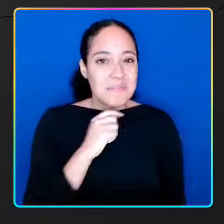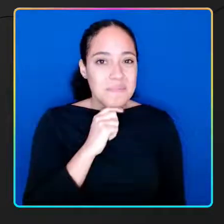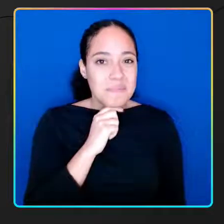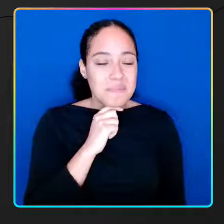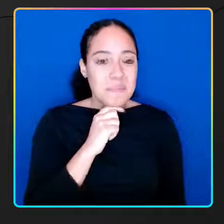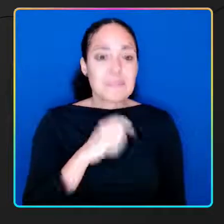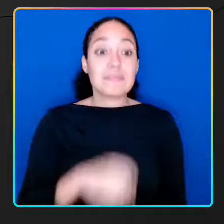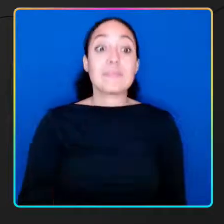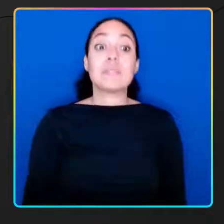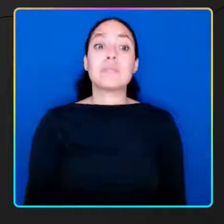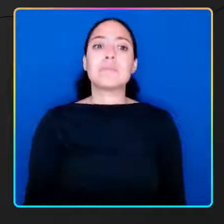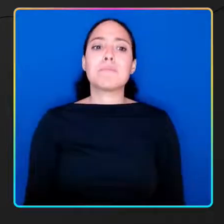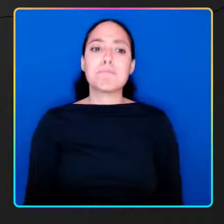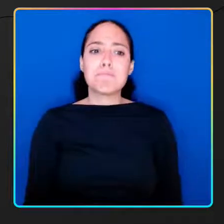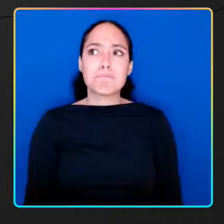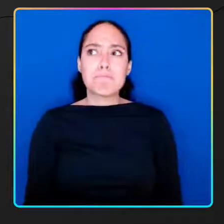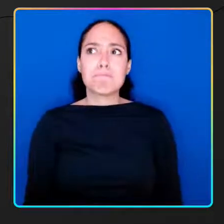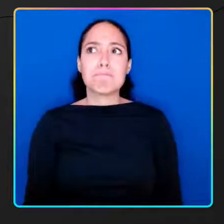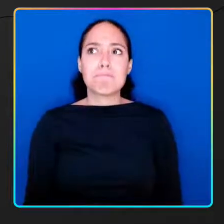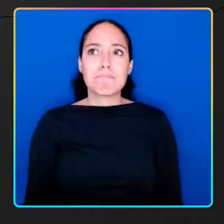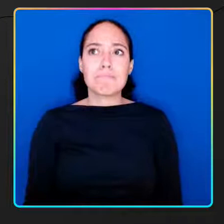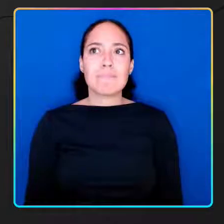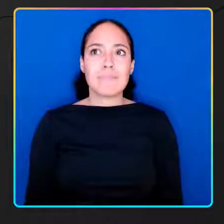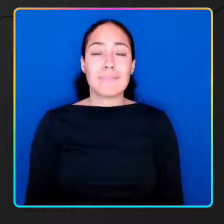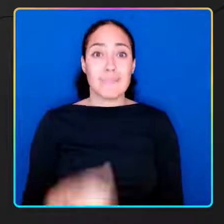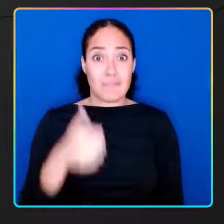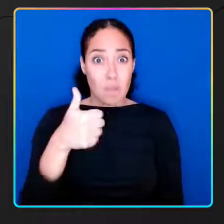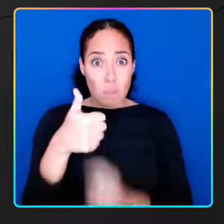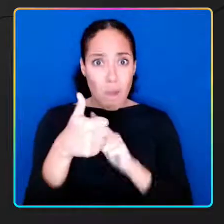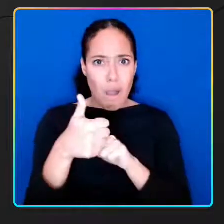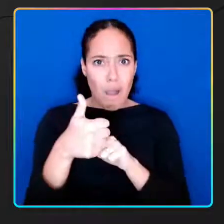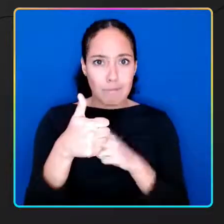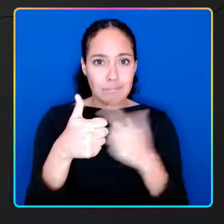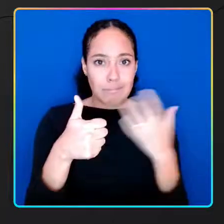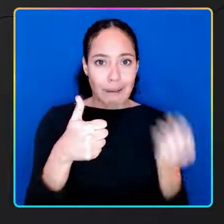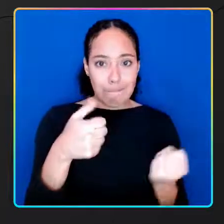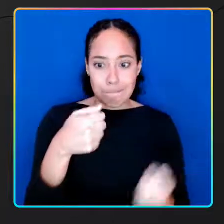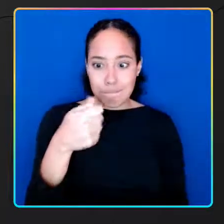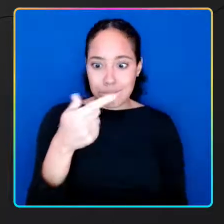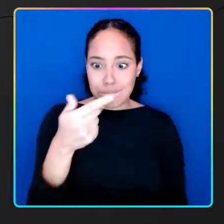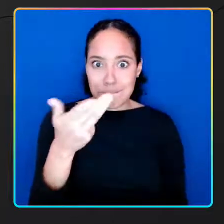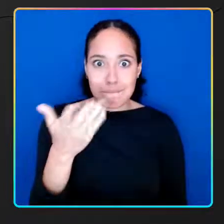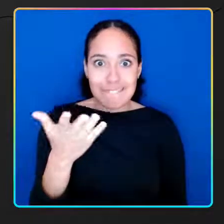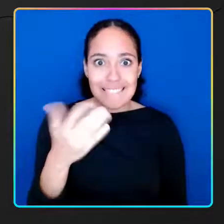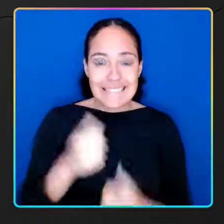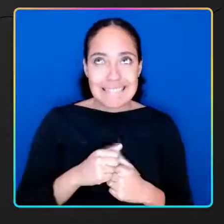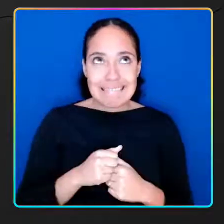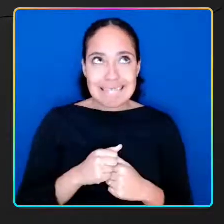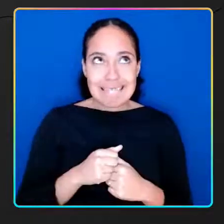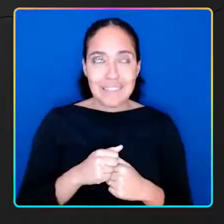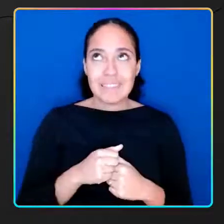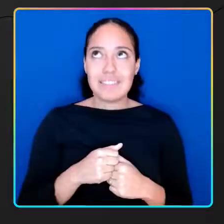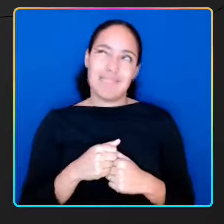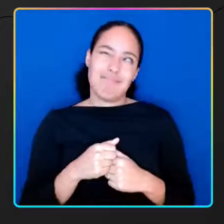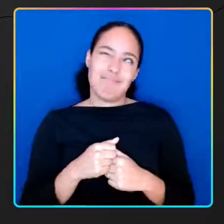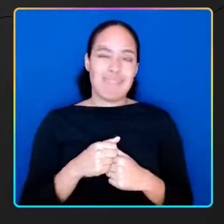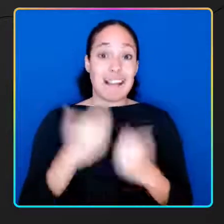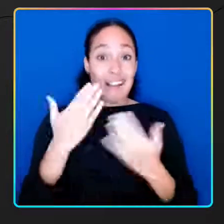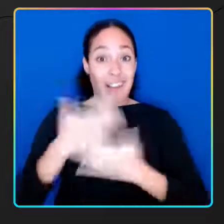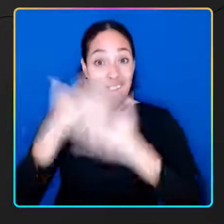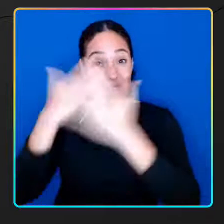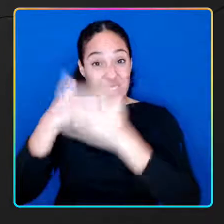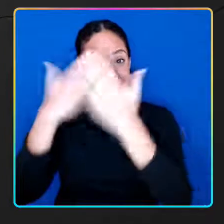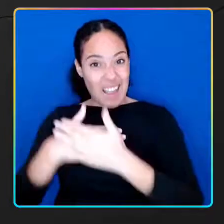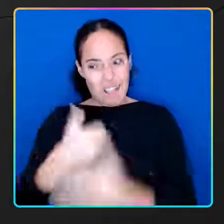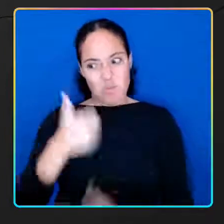So I can think of actually a couple of things. So on my everyday life, I think the